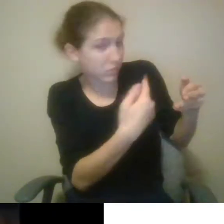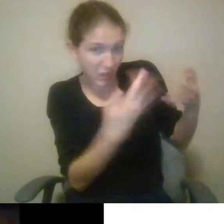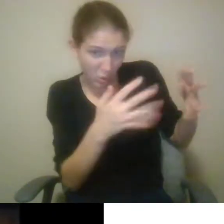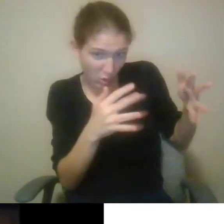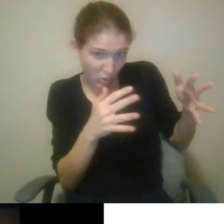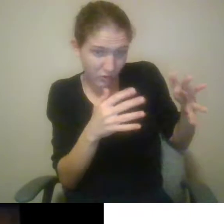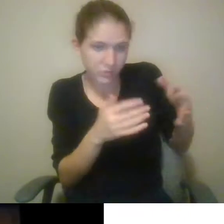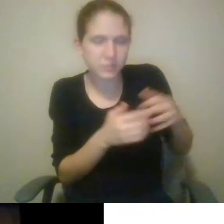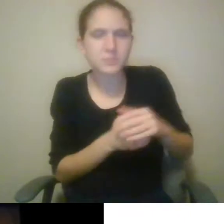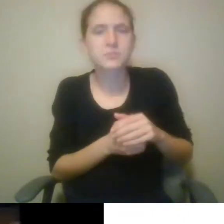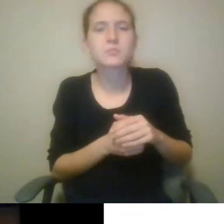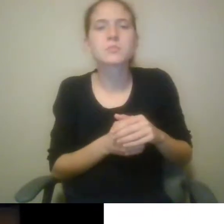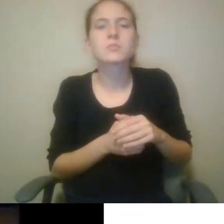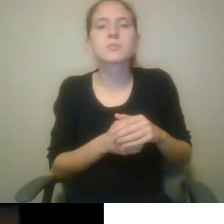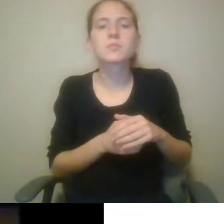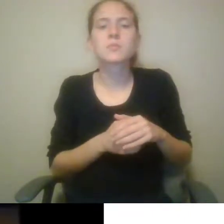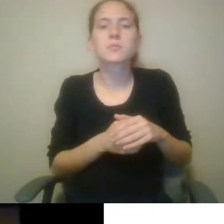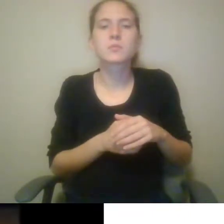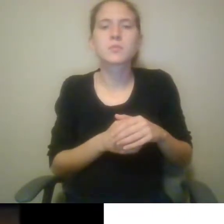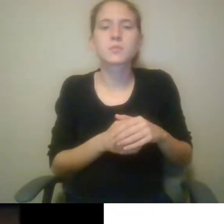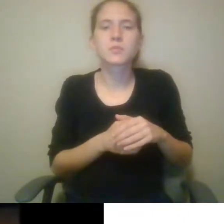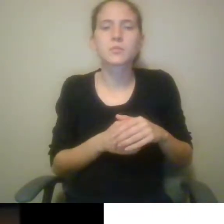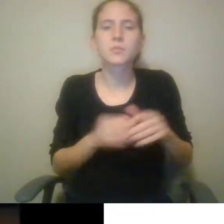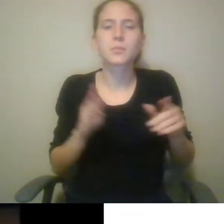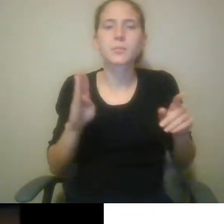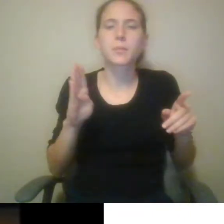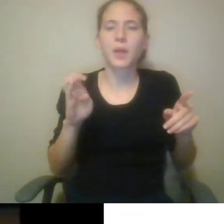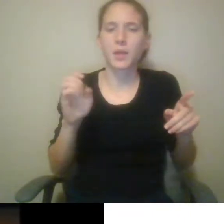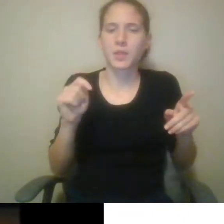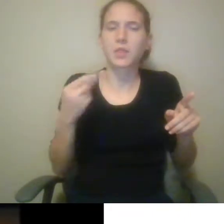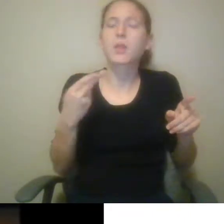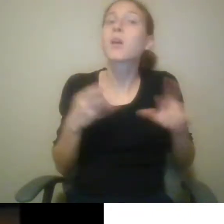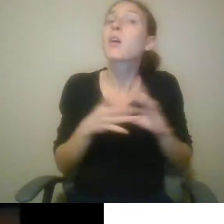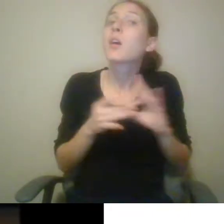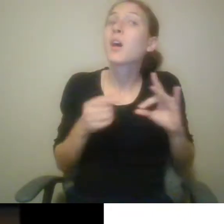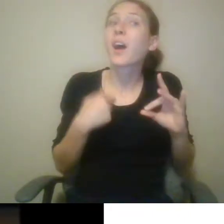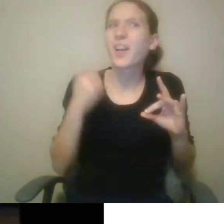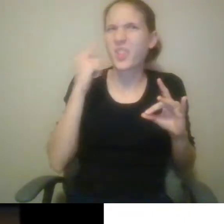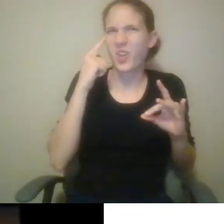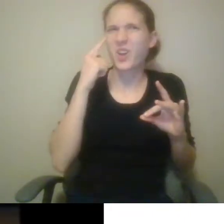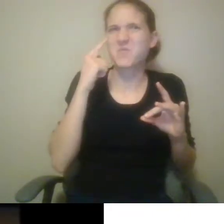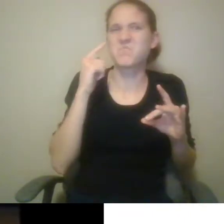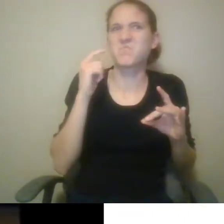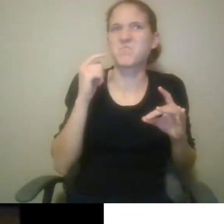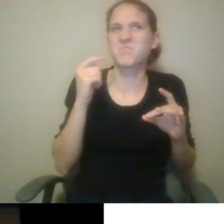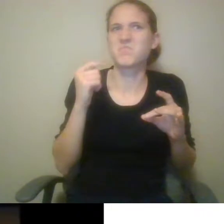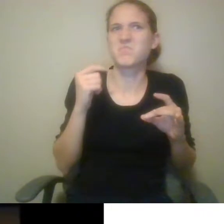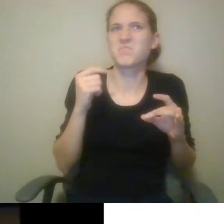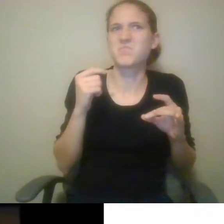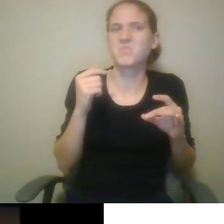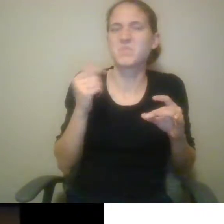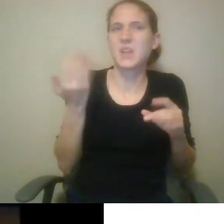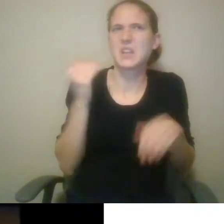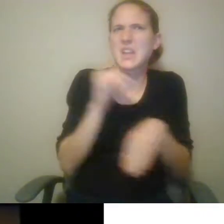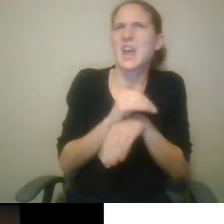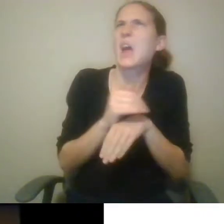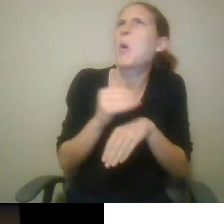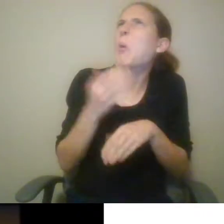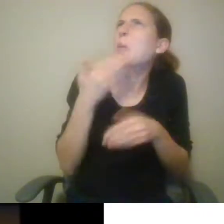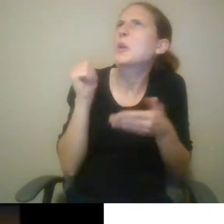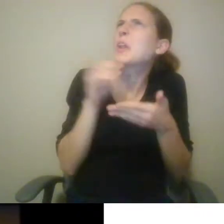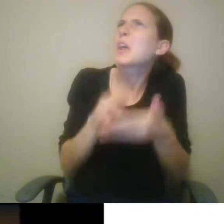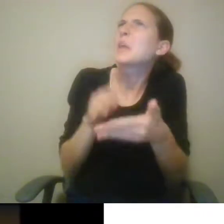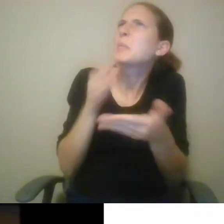talking to someone in class last night, because I forgot that class too. Yeah. And I was studying cell membrane, and I couldn't figure out the